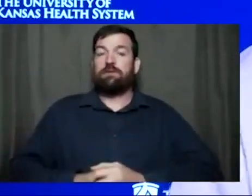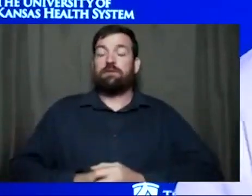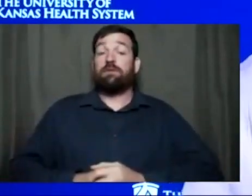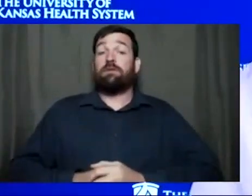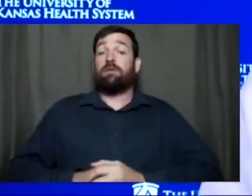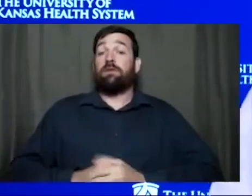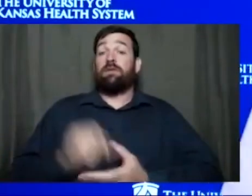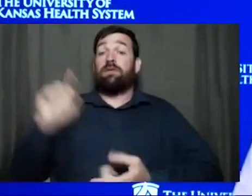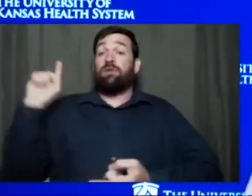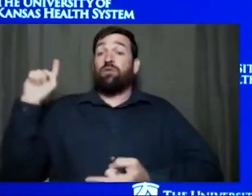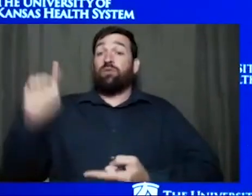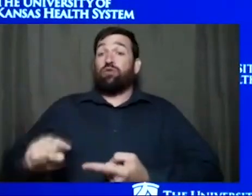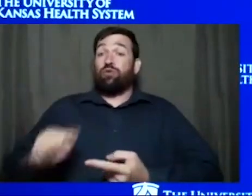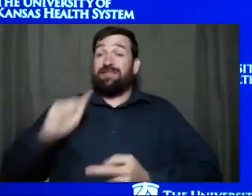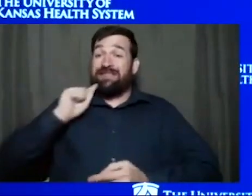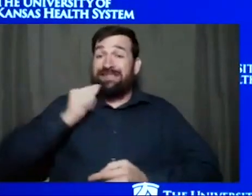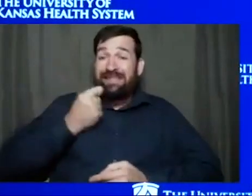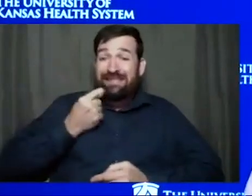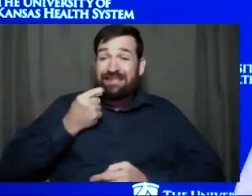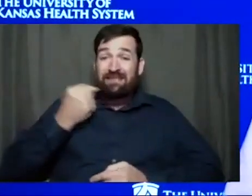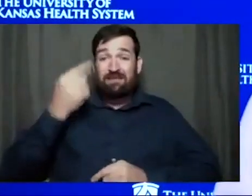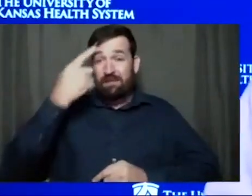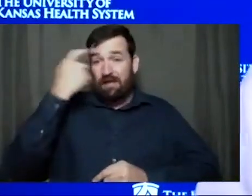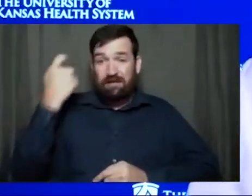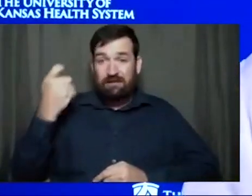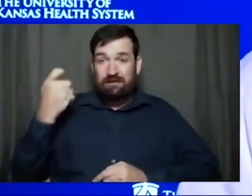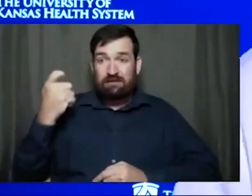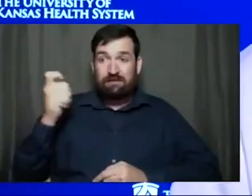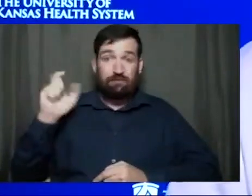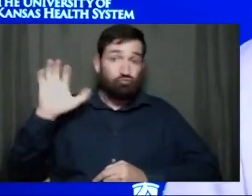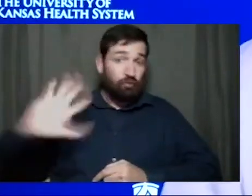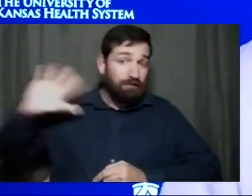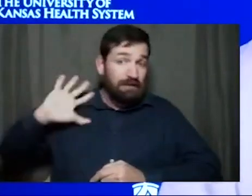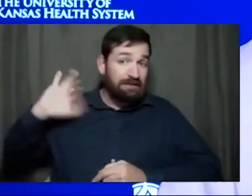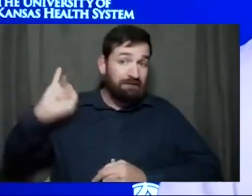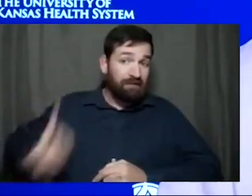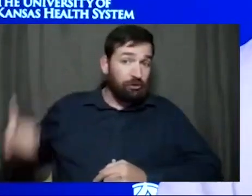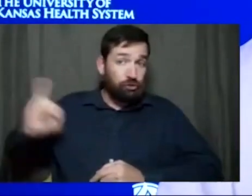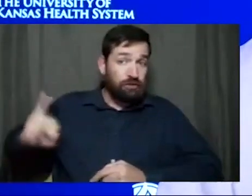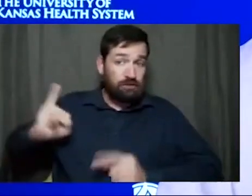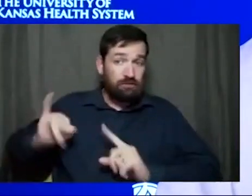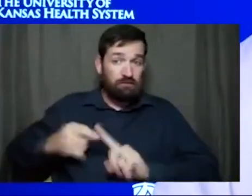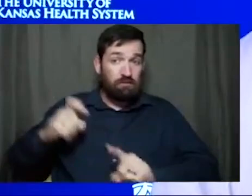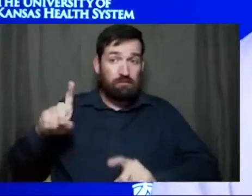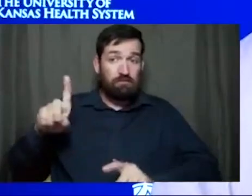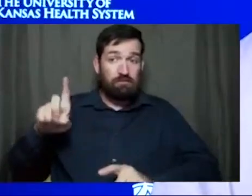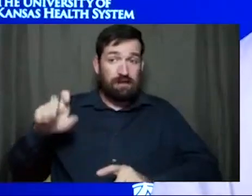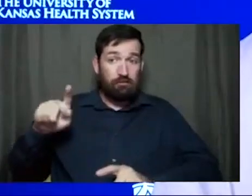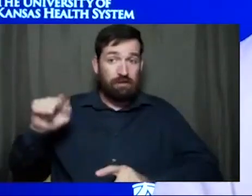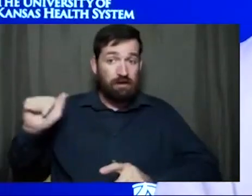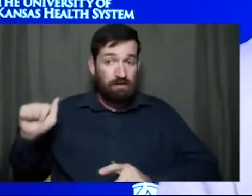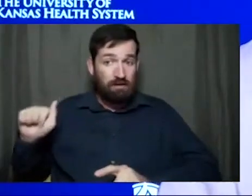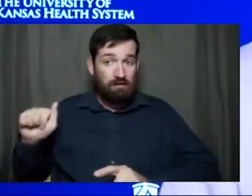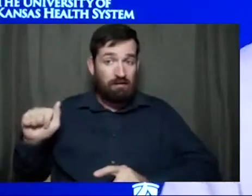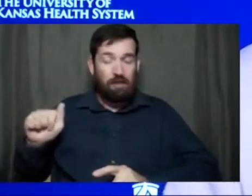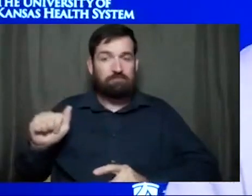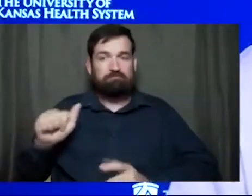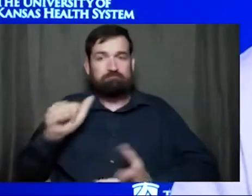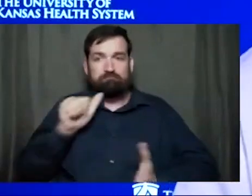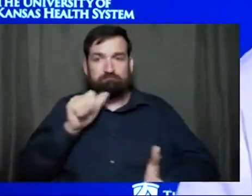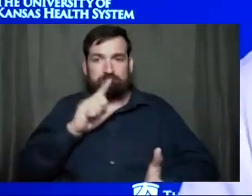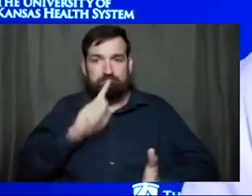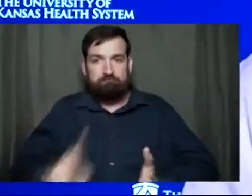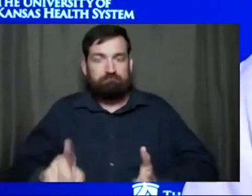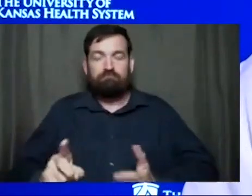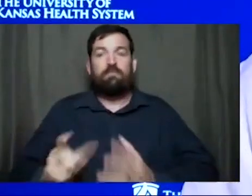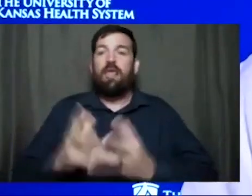or reduced severity because of previous infection with Delta? Is that part of the immune system working? I don't know. These are caveats that